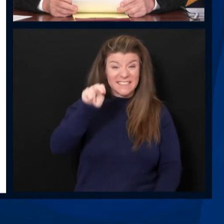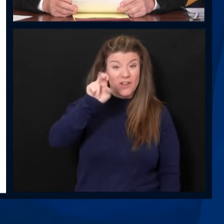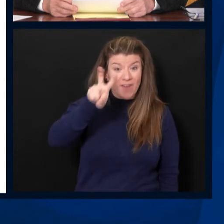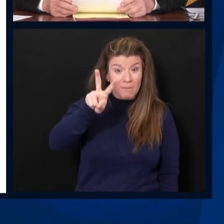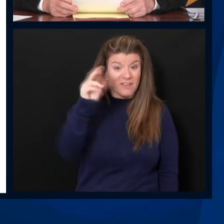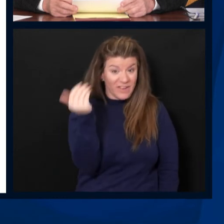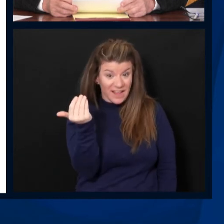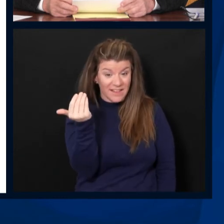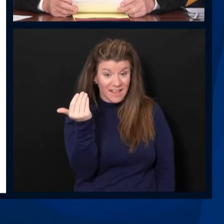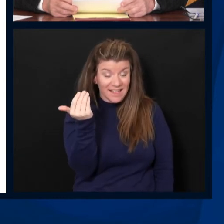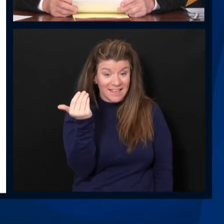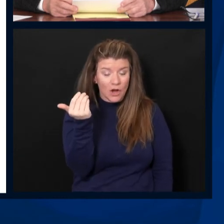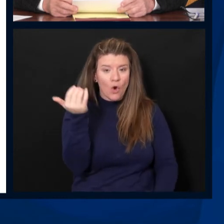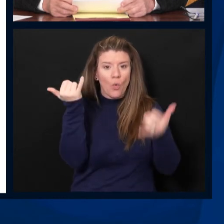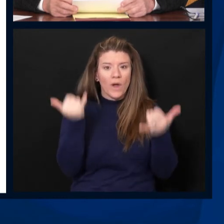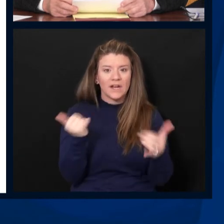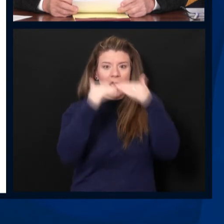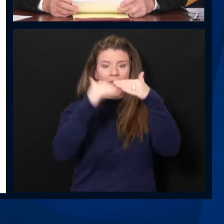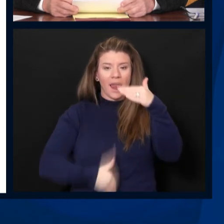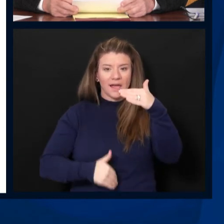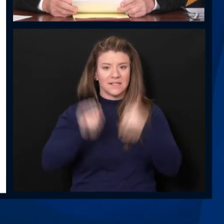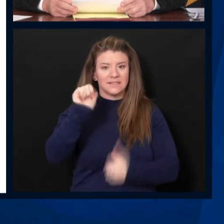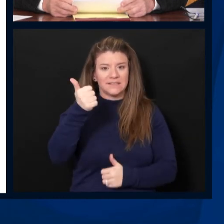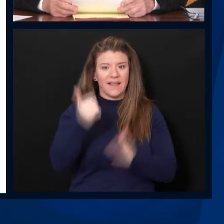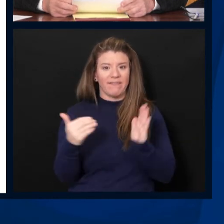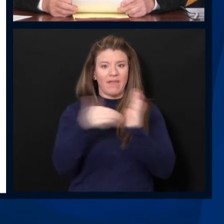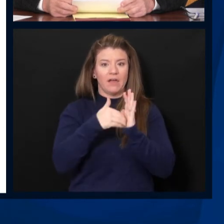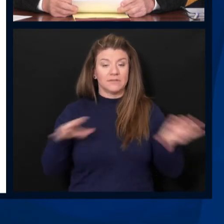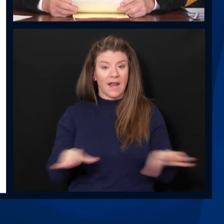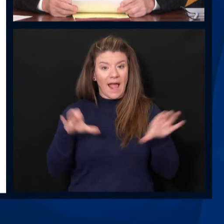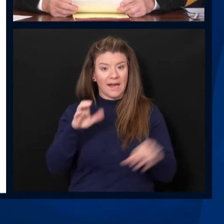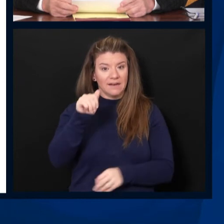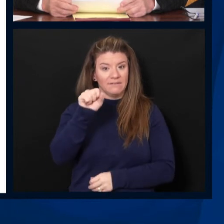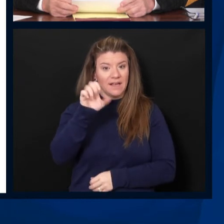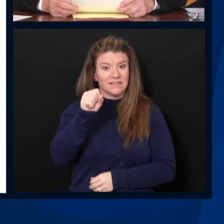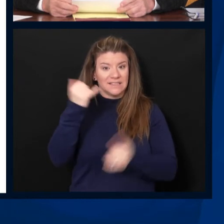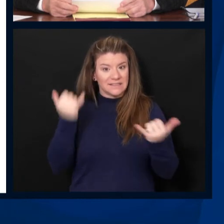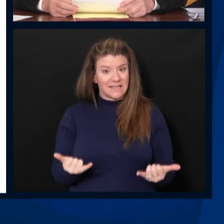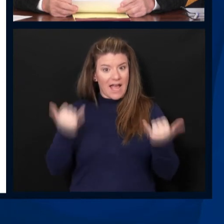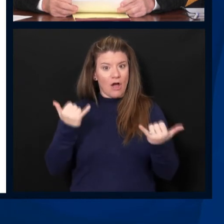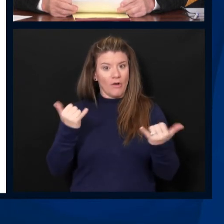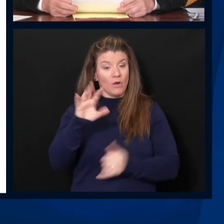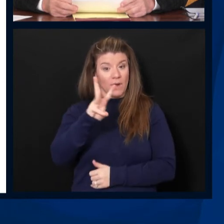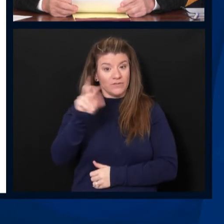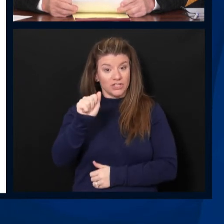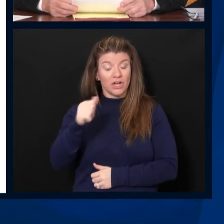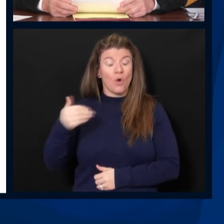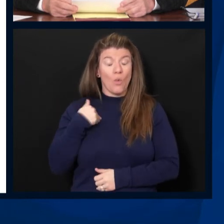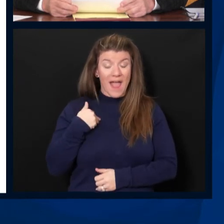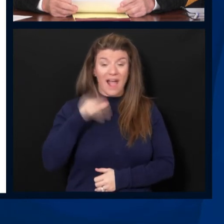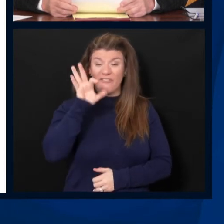15th, we are less than 10,000 active cases in West Virginia. We have